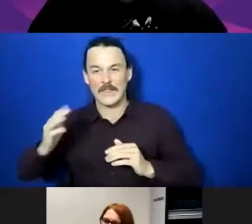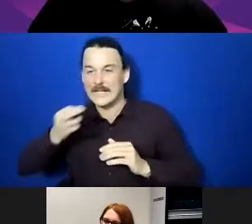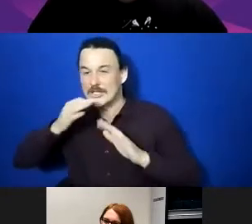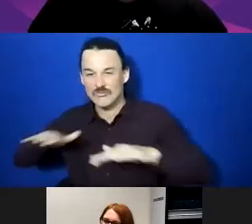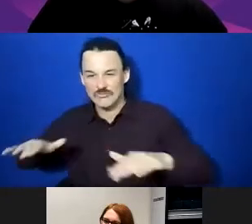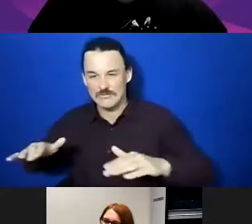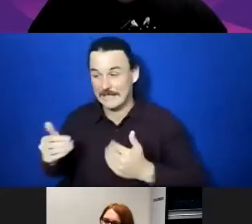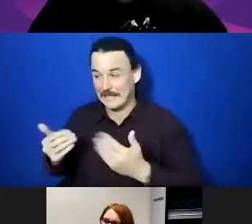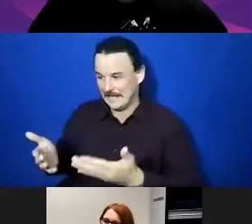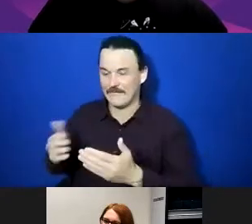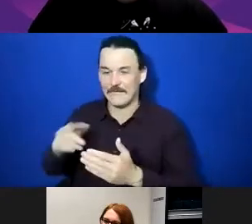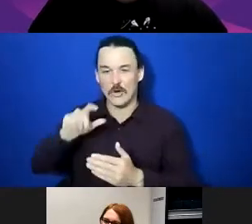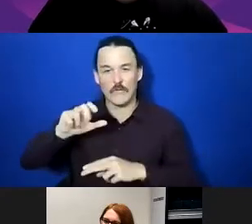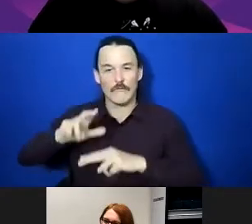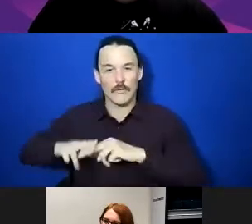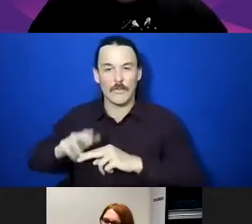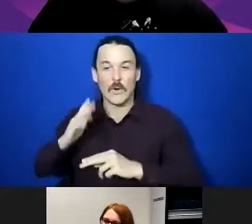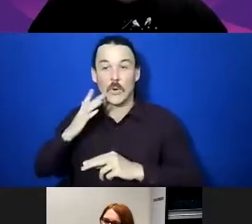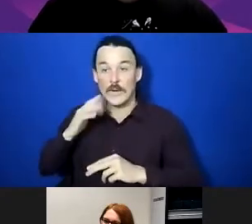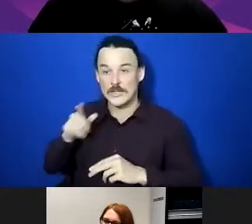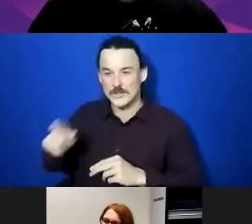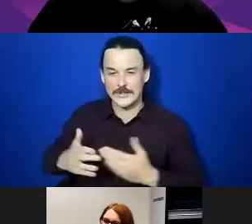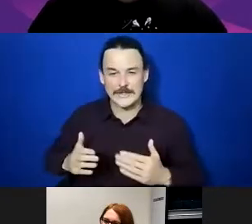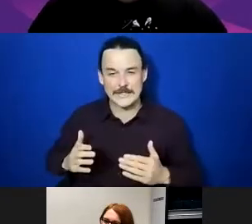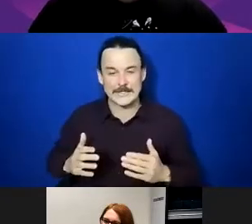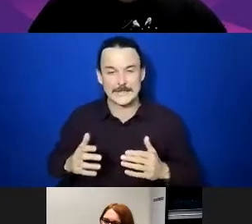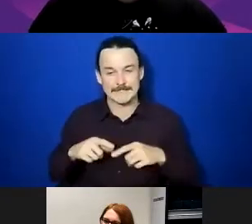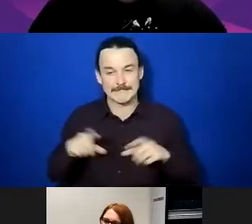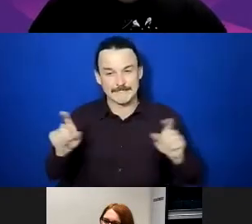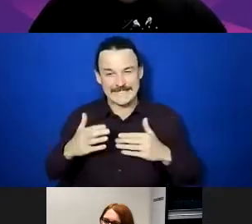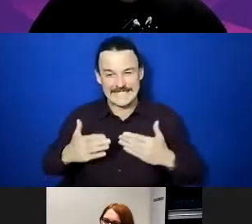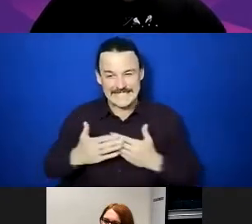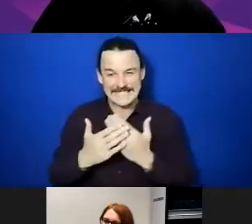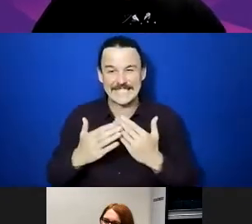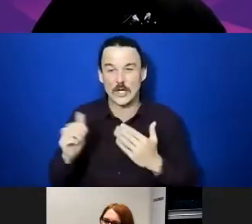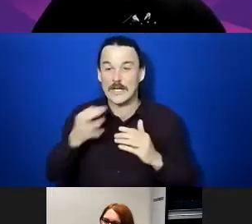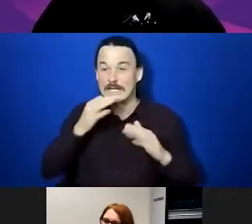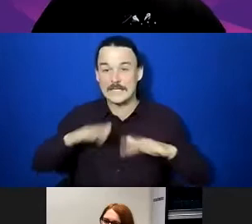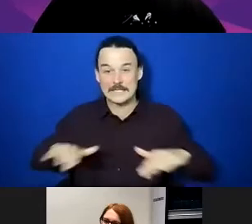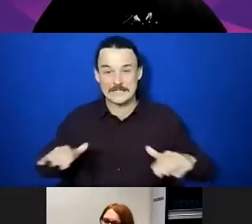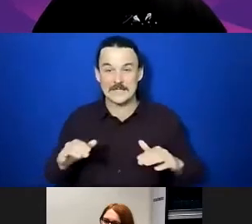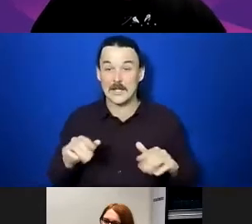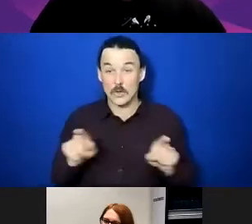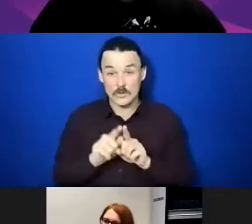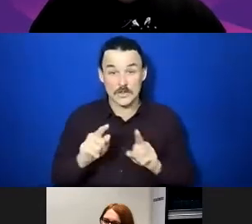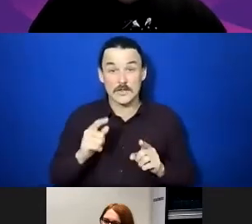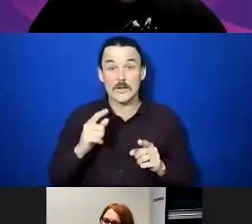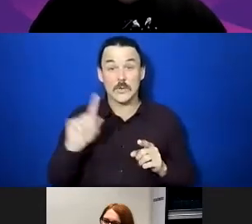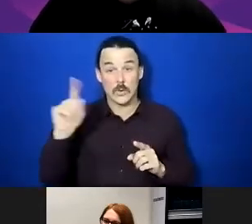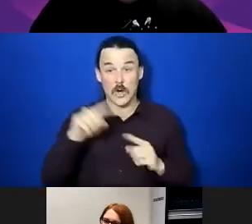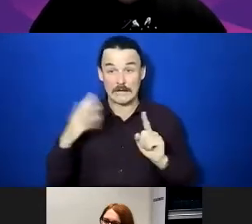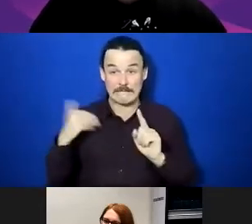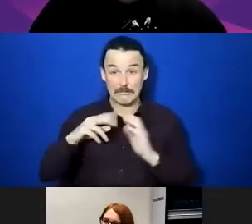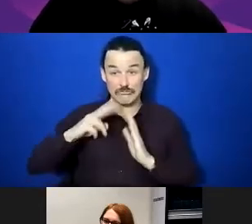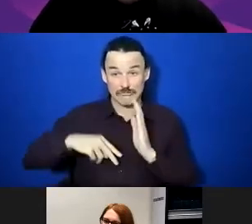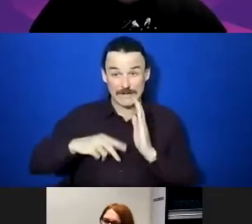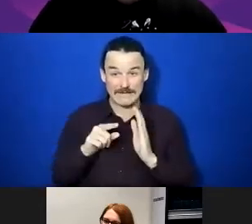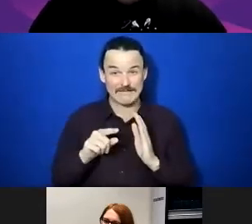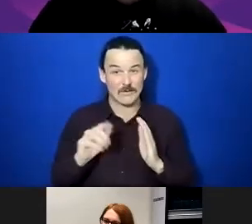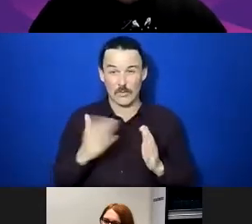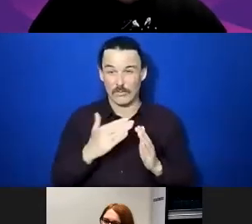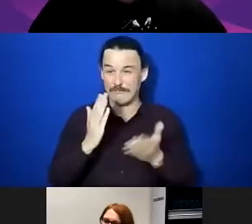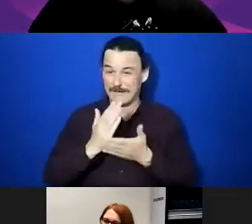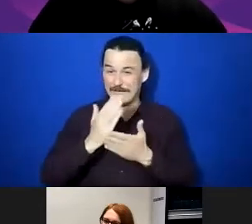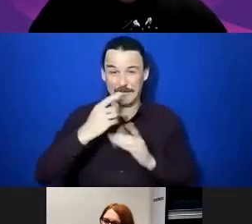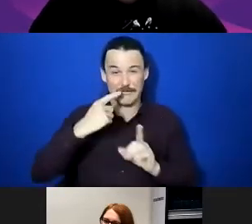two main things that stand out from what I just read. Firstly, it's all positive, highlighting great